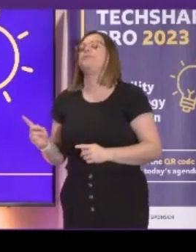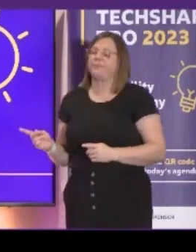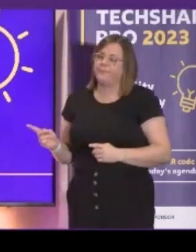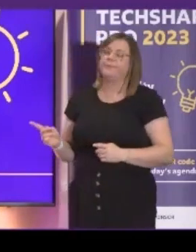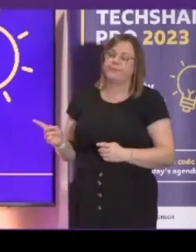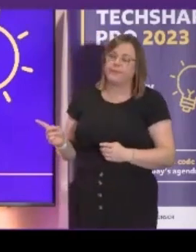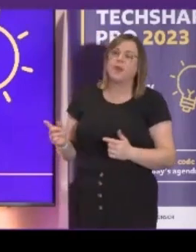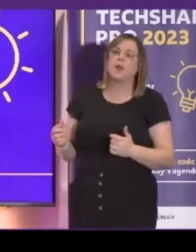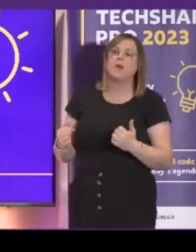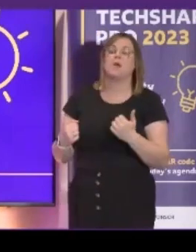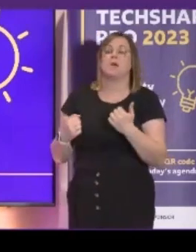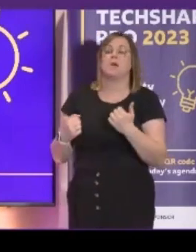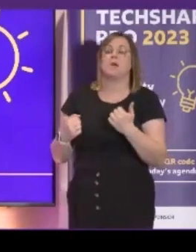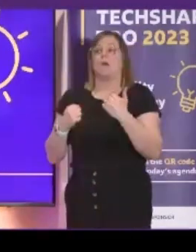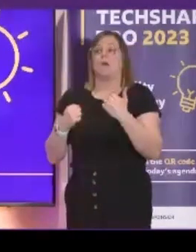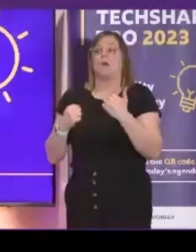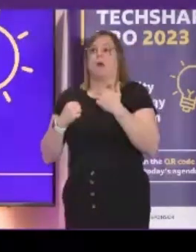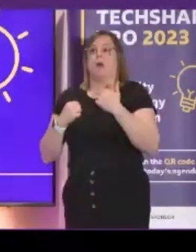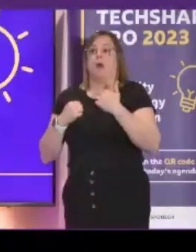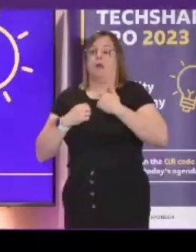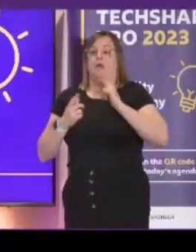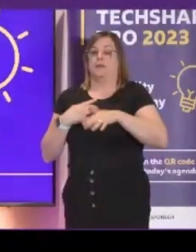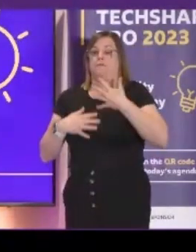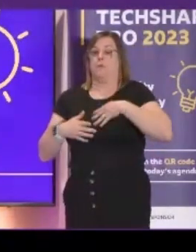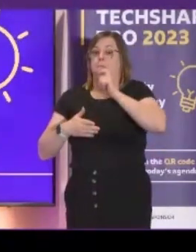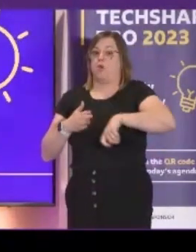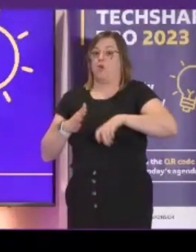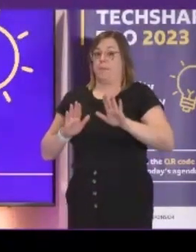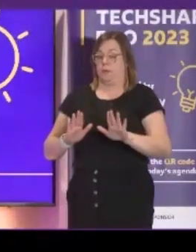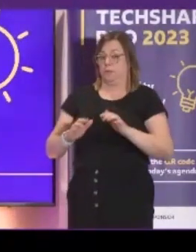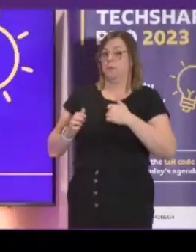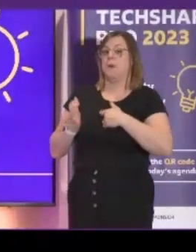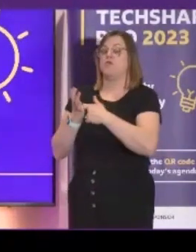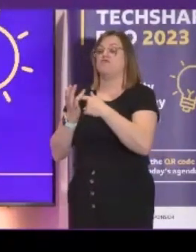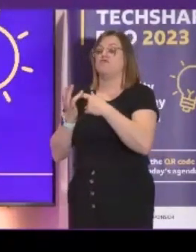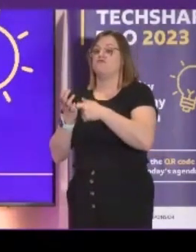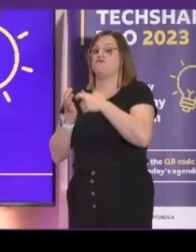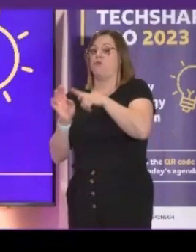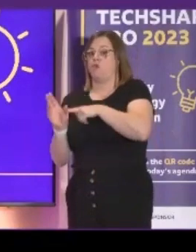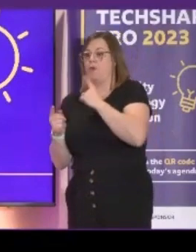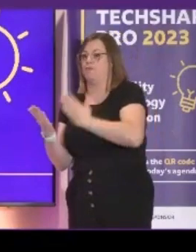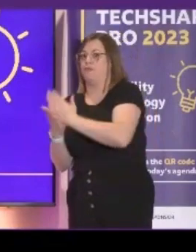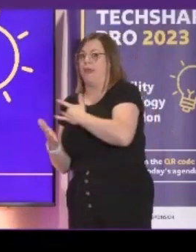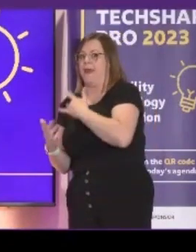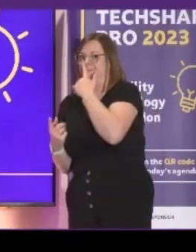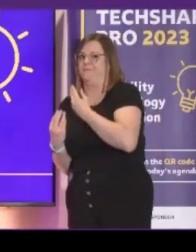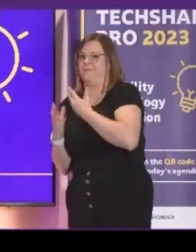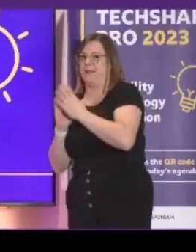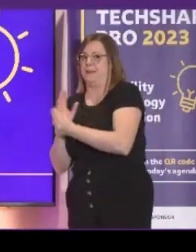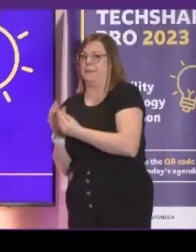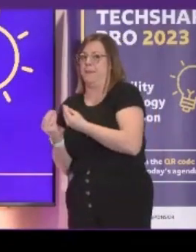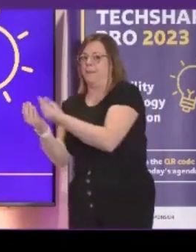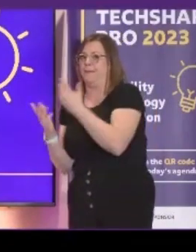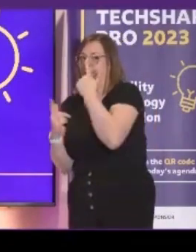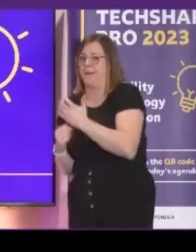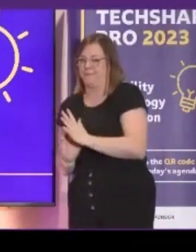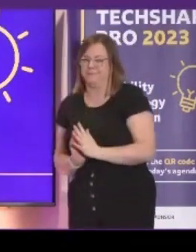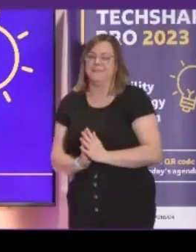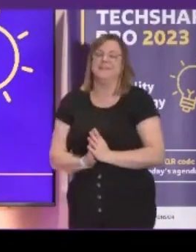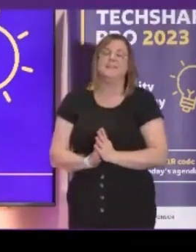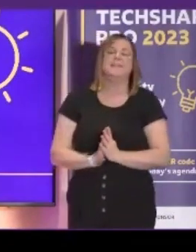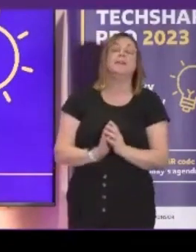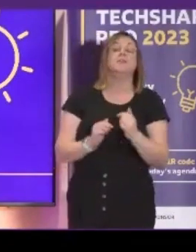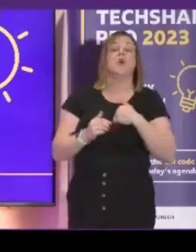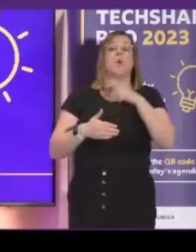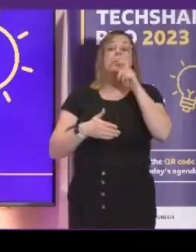so I'll answer from a procurement angle. I'll probably let Rory answer from a in real life how it works when you're Sure. a supplier angle.